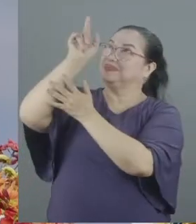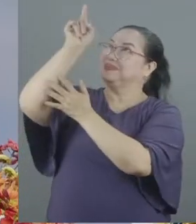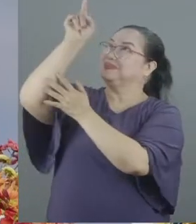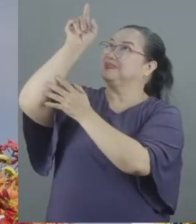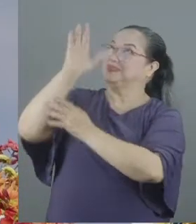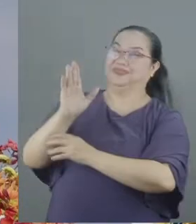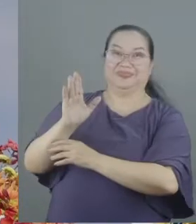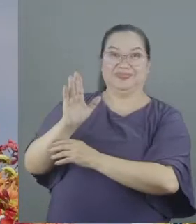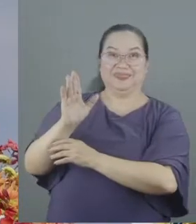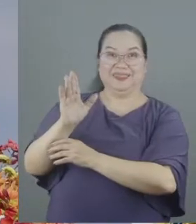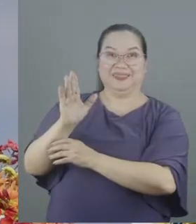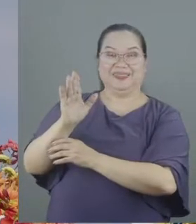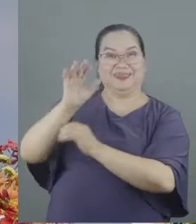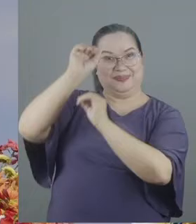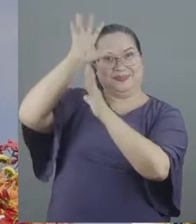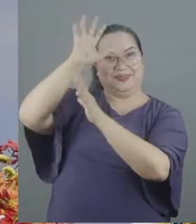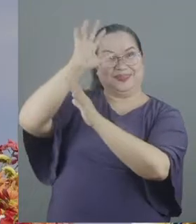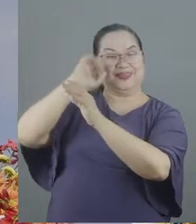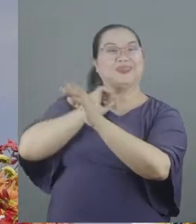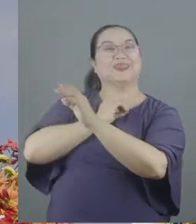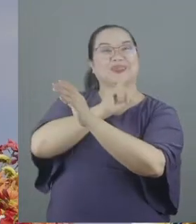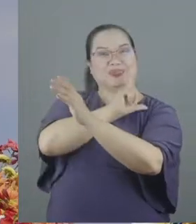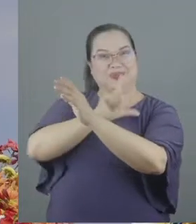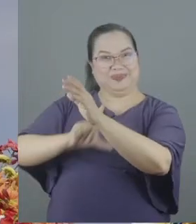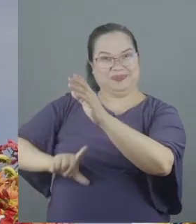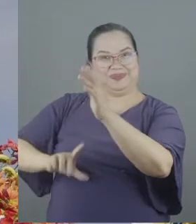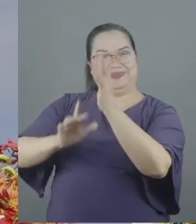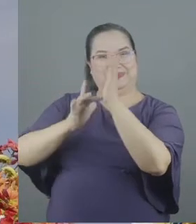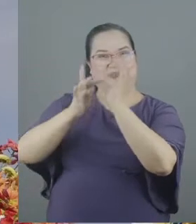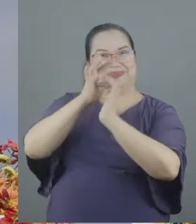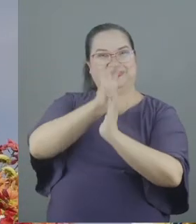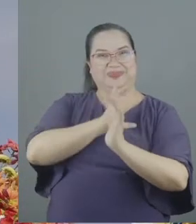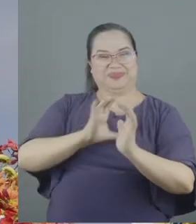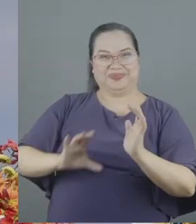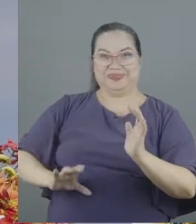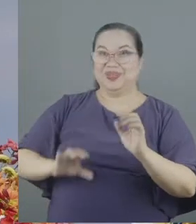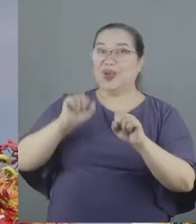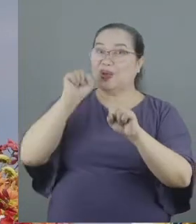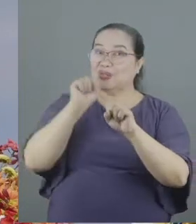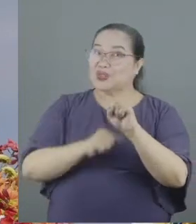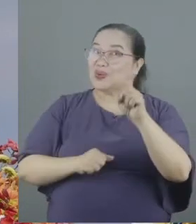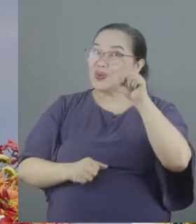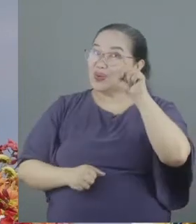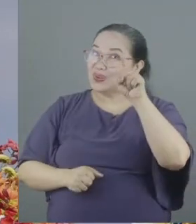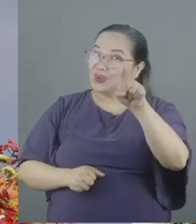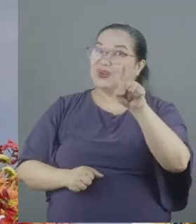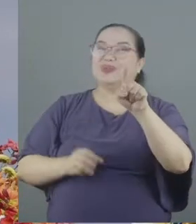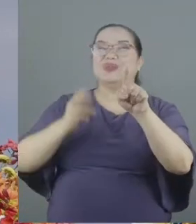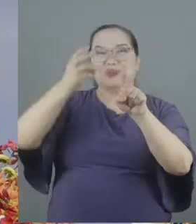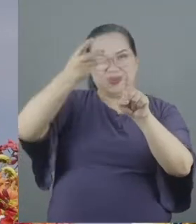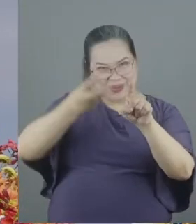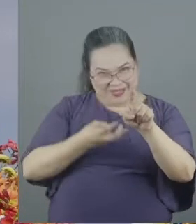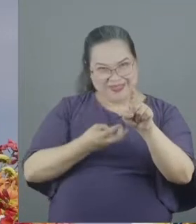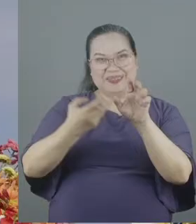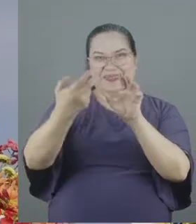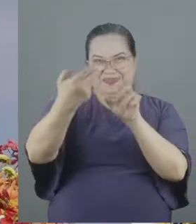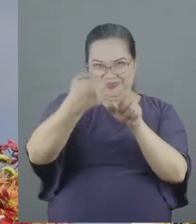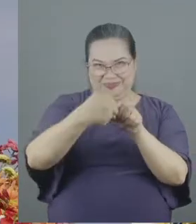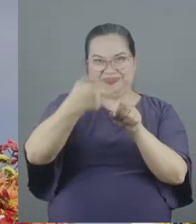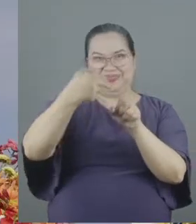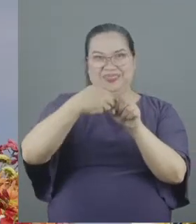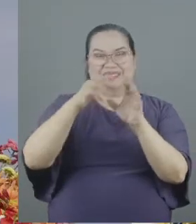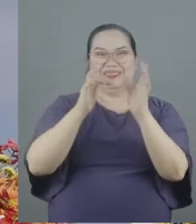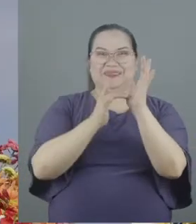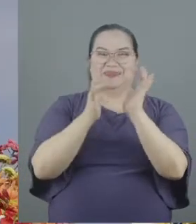of our Lord Jesus Christ. Therefore, verse 7 says, welcome one another as Christ